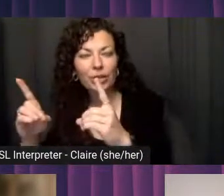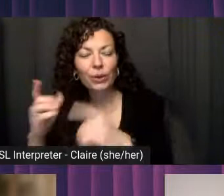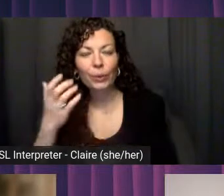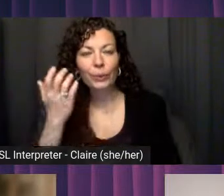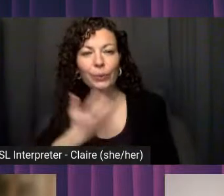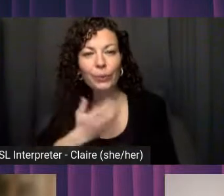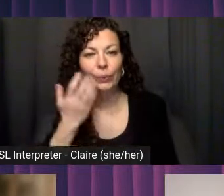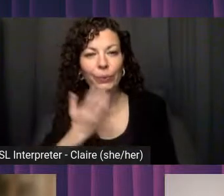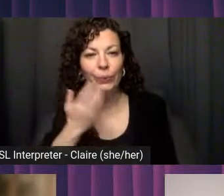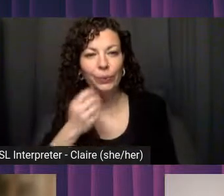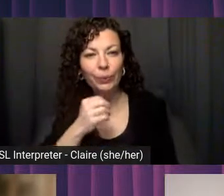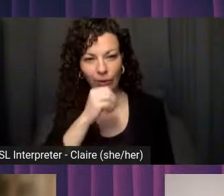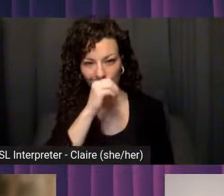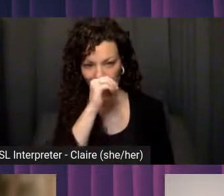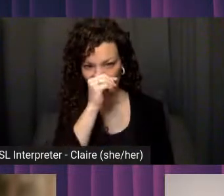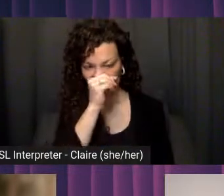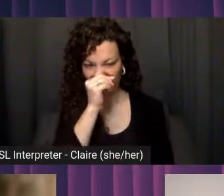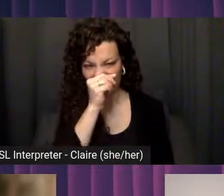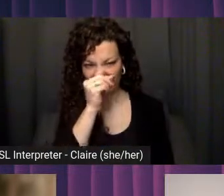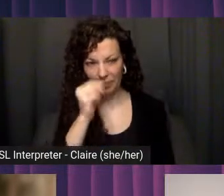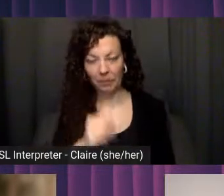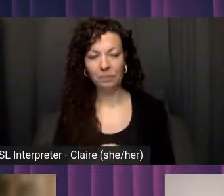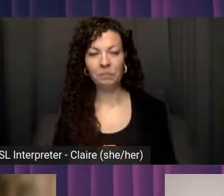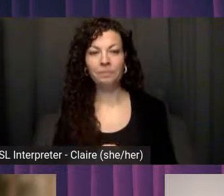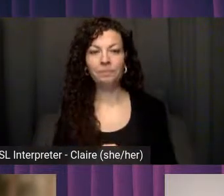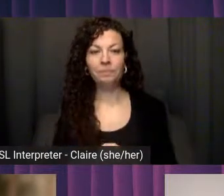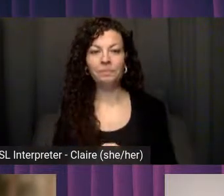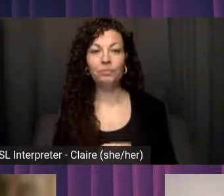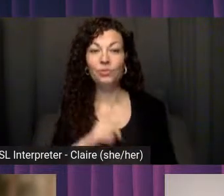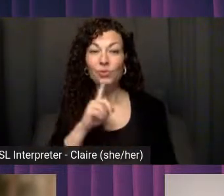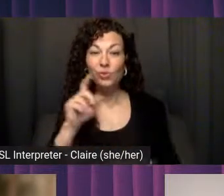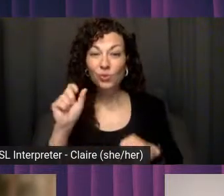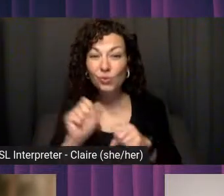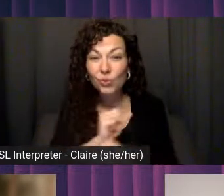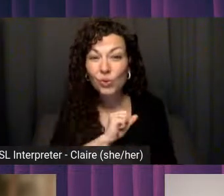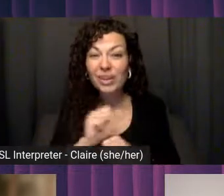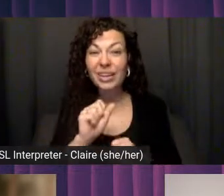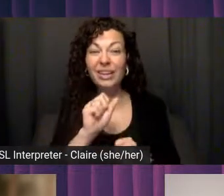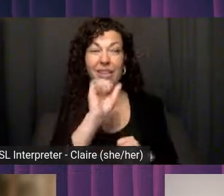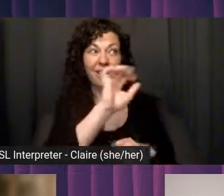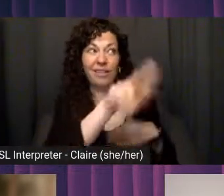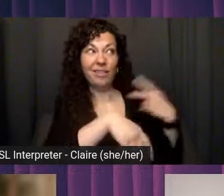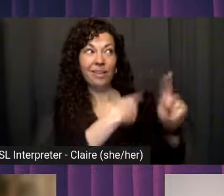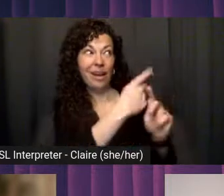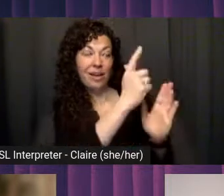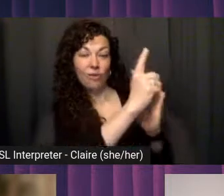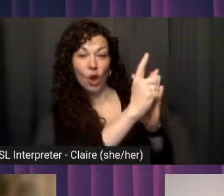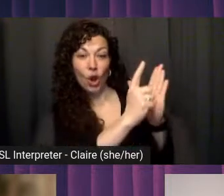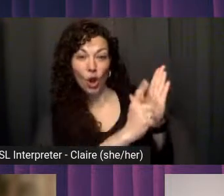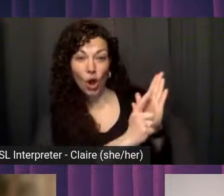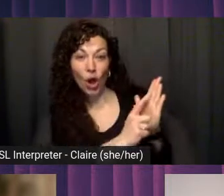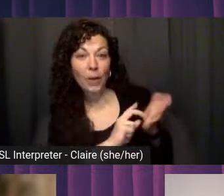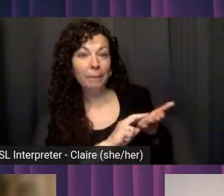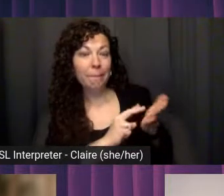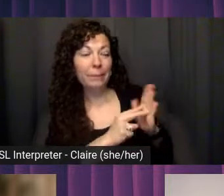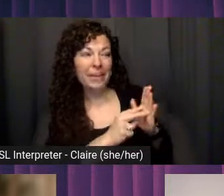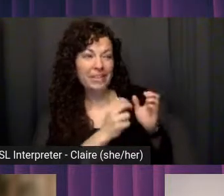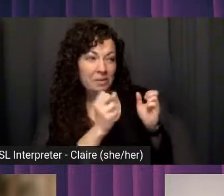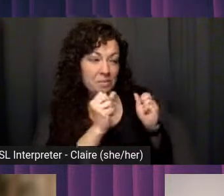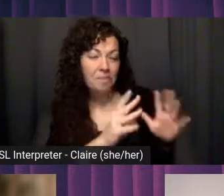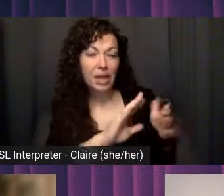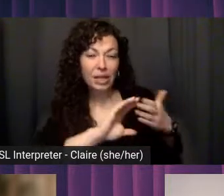So it really is legislating whole communities of people out of their homes.